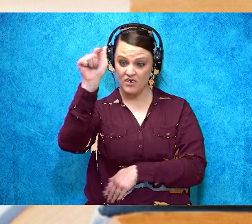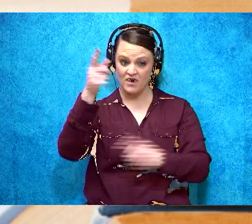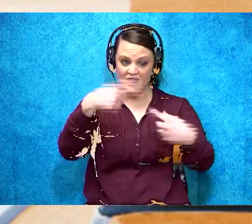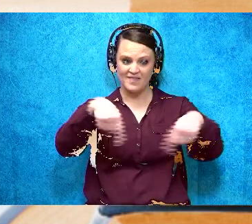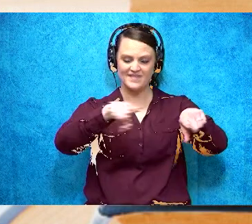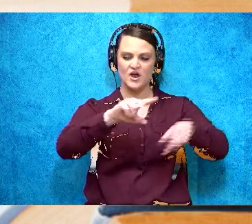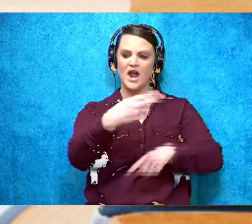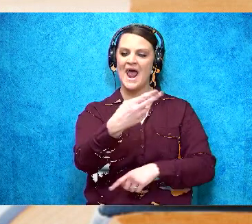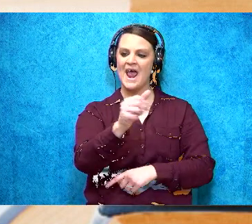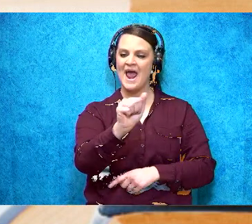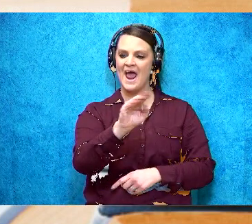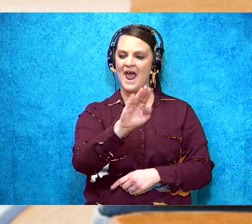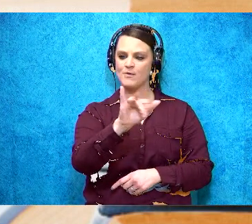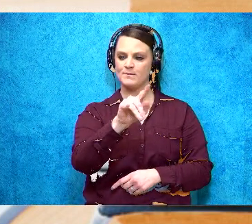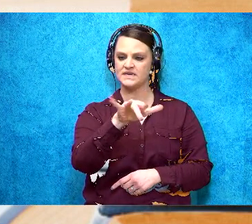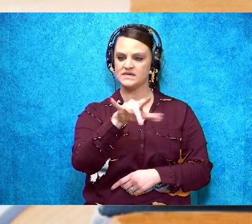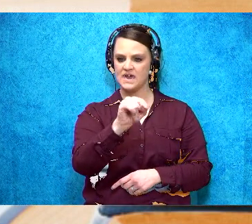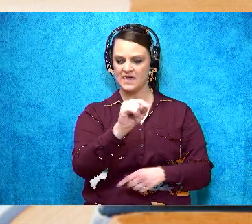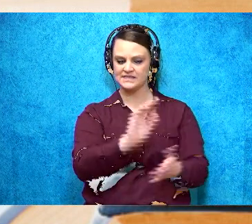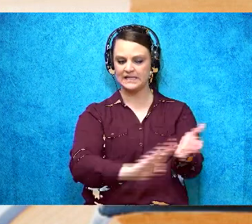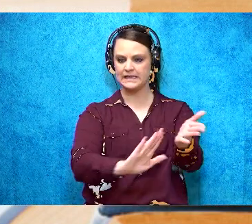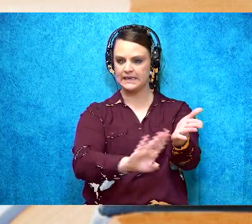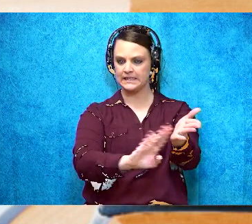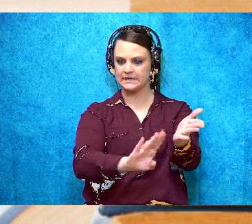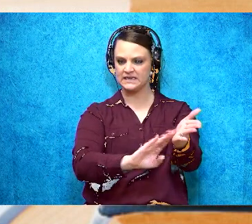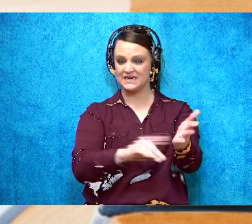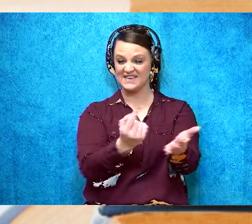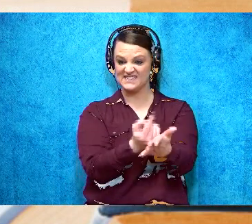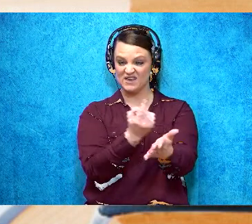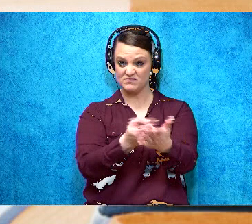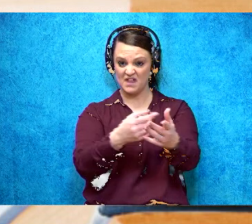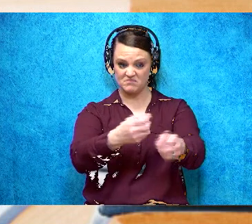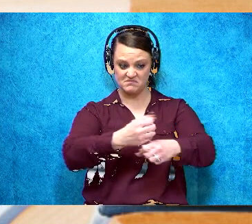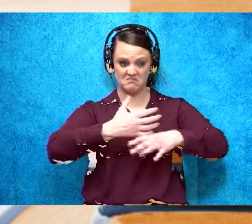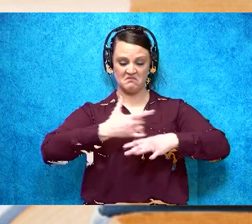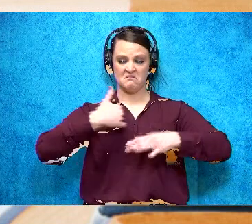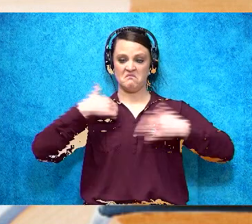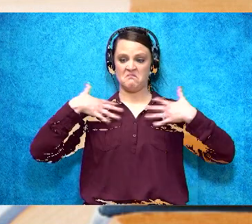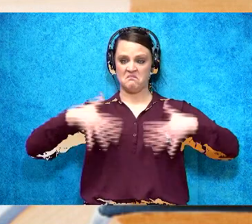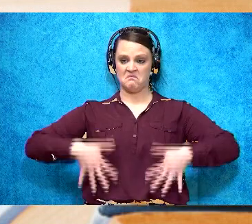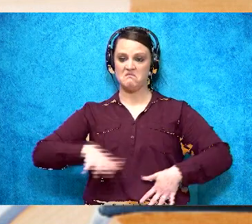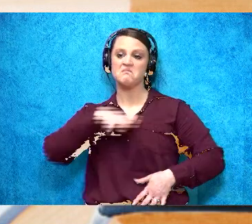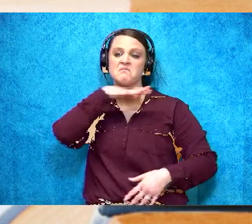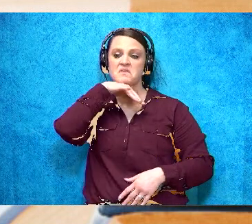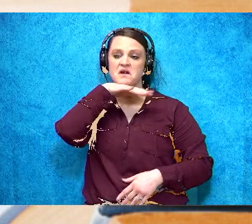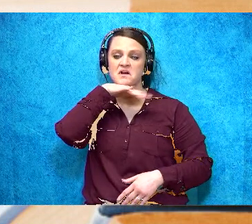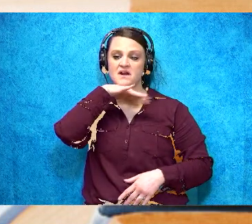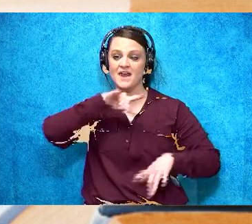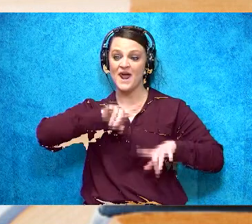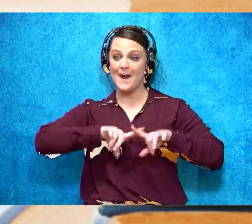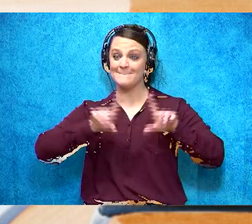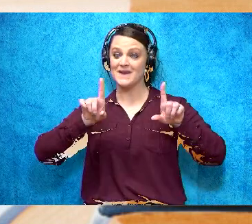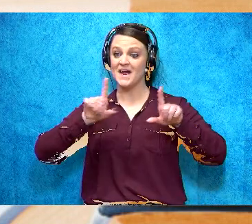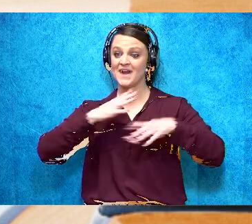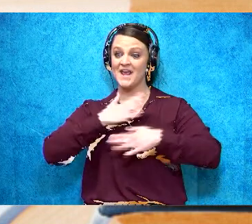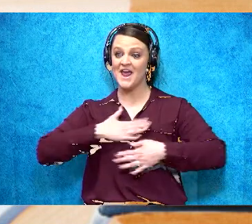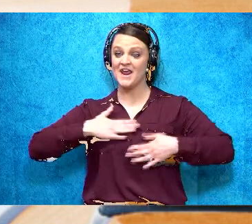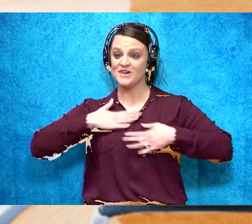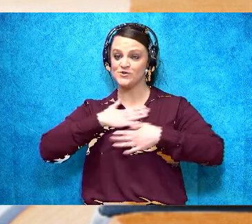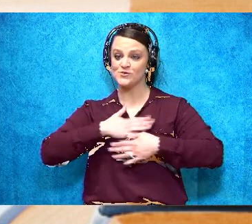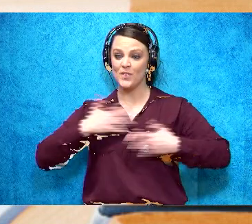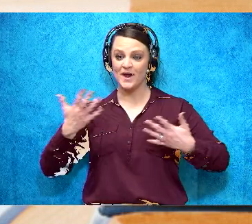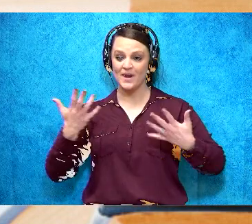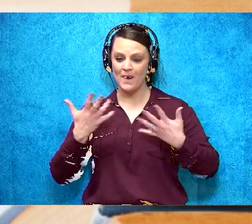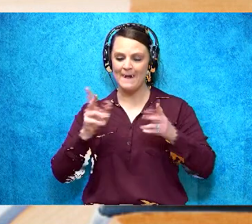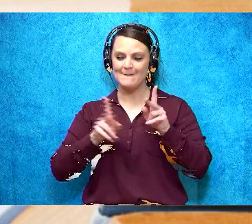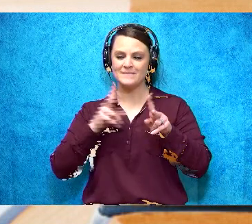habitats are clean. Sometimes she gets dirty at work, but she enjoys seeing all the people who come to visit,